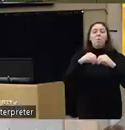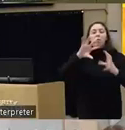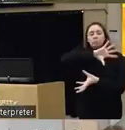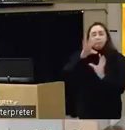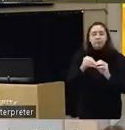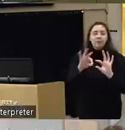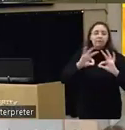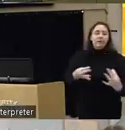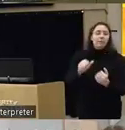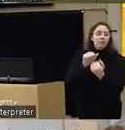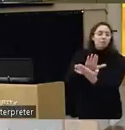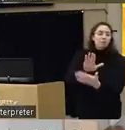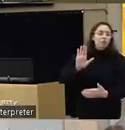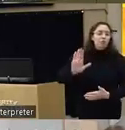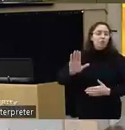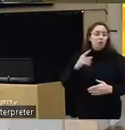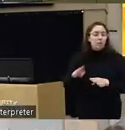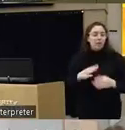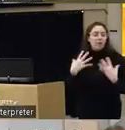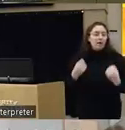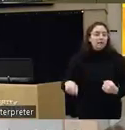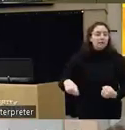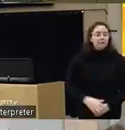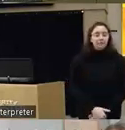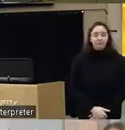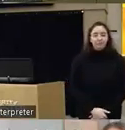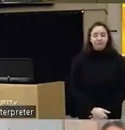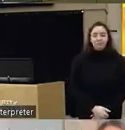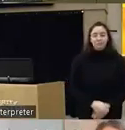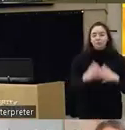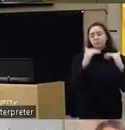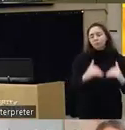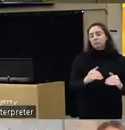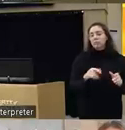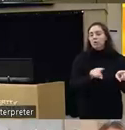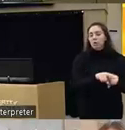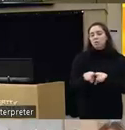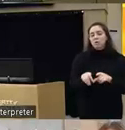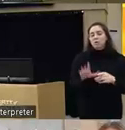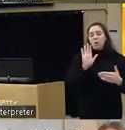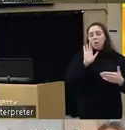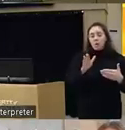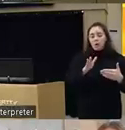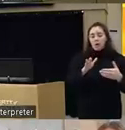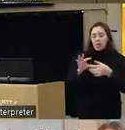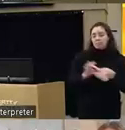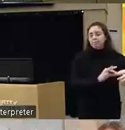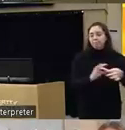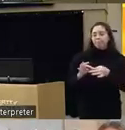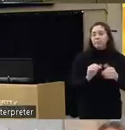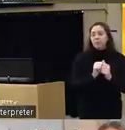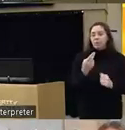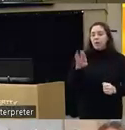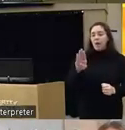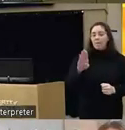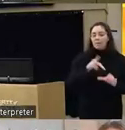orientation to a child's mental health needs. And then we are also the ones to essentially gatekeep and connect with the hub psychiatrist for